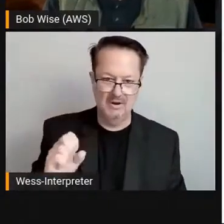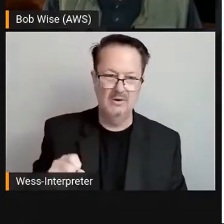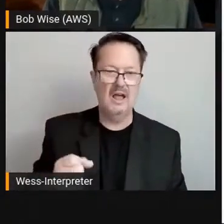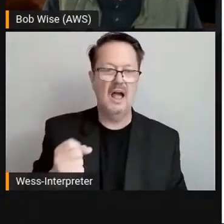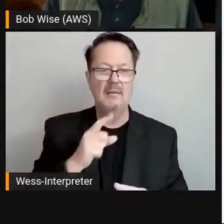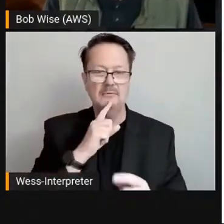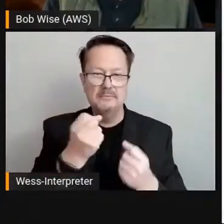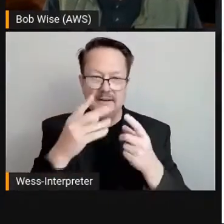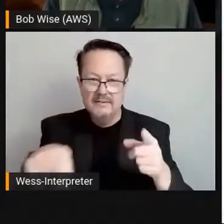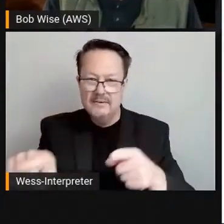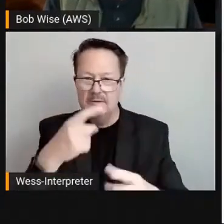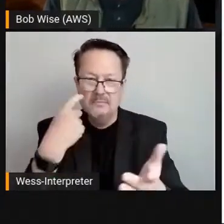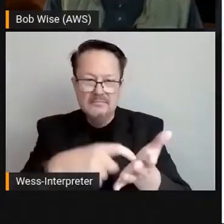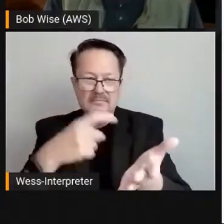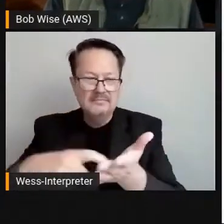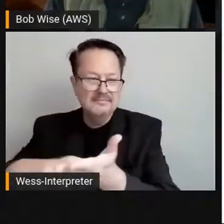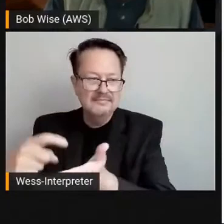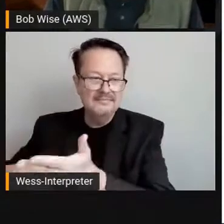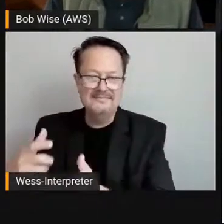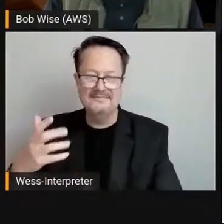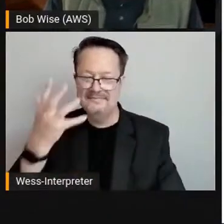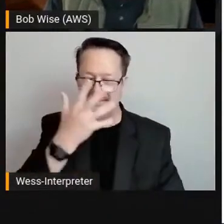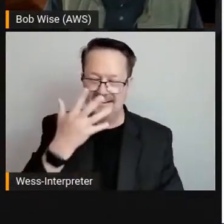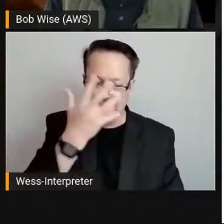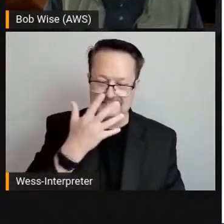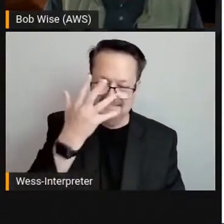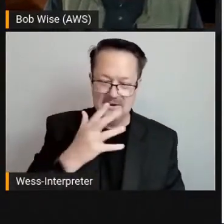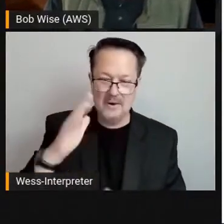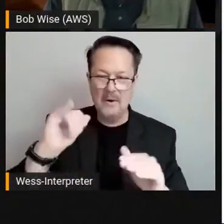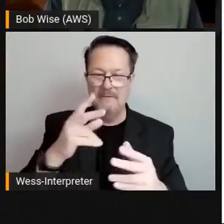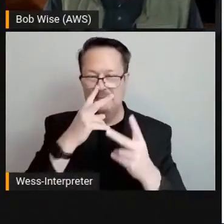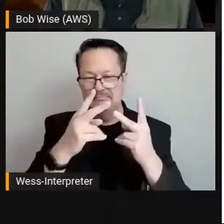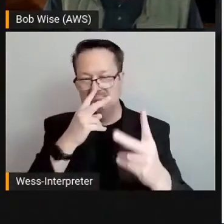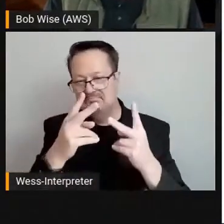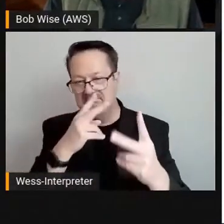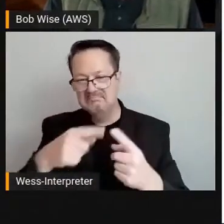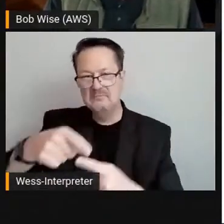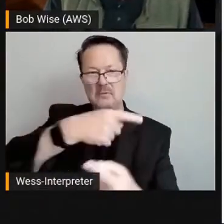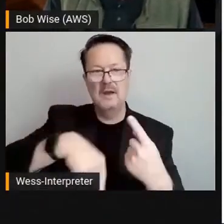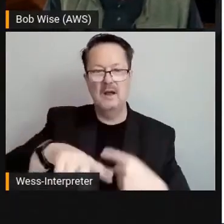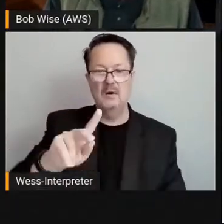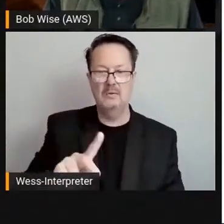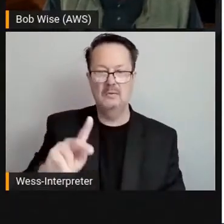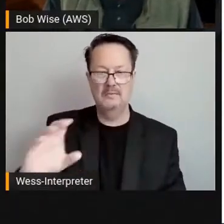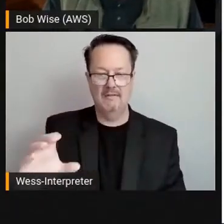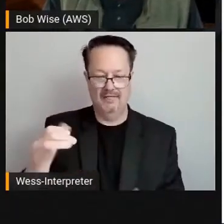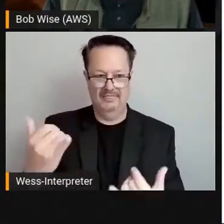these are familiar faces. Hopefully you'll get to see a few of them around Kubecon this year.